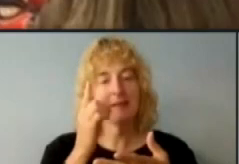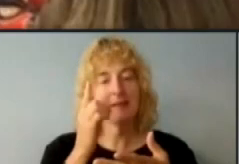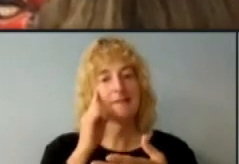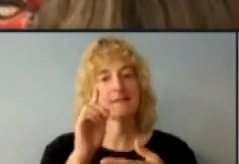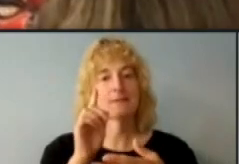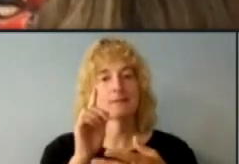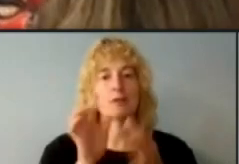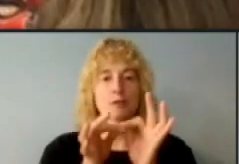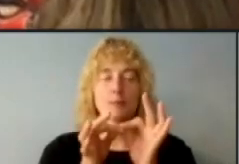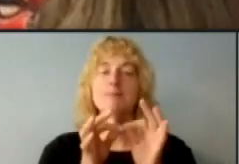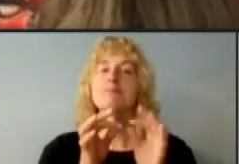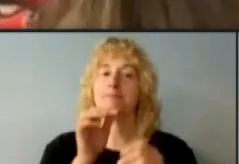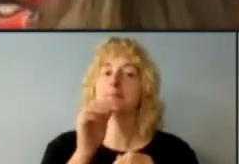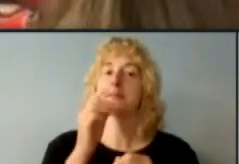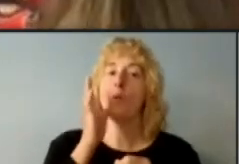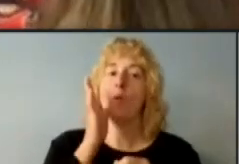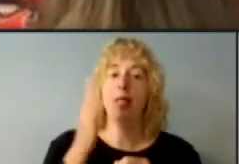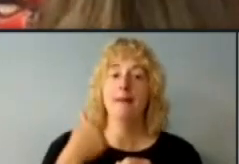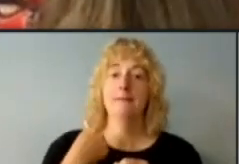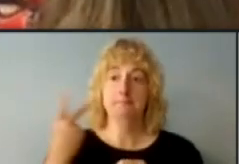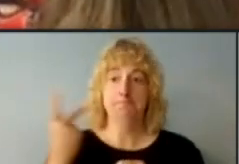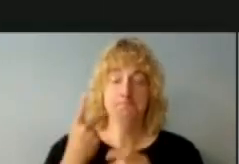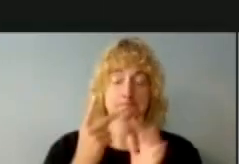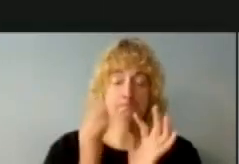ASL interpretation one last time?